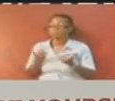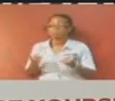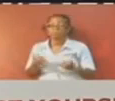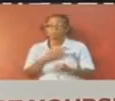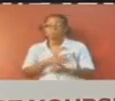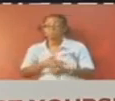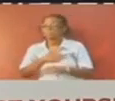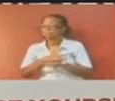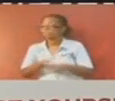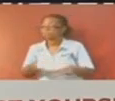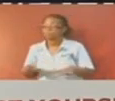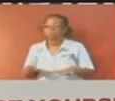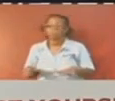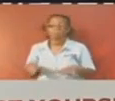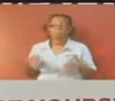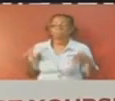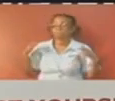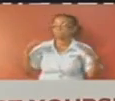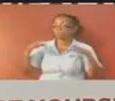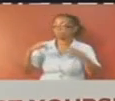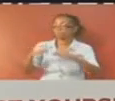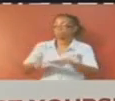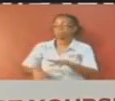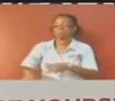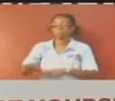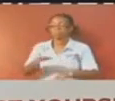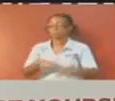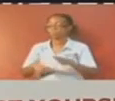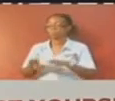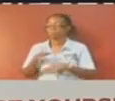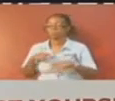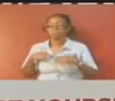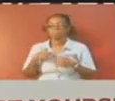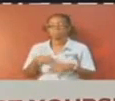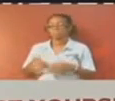Is the heart of the nation beating correctly today, as the Guardian says?